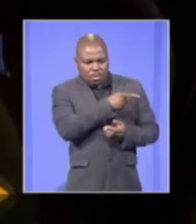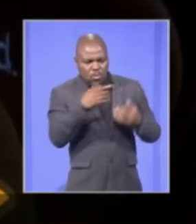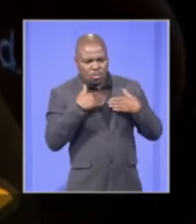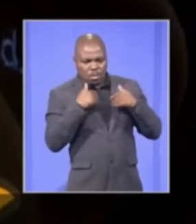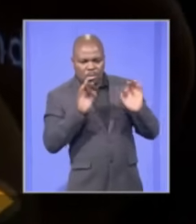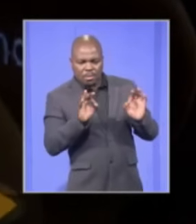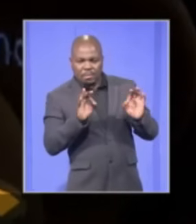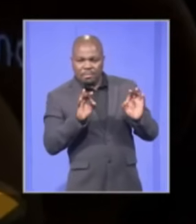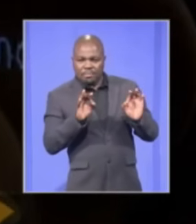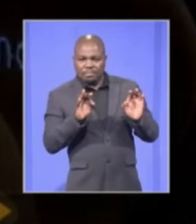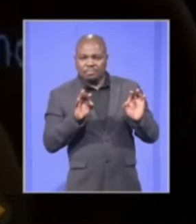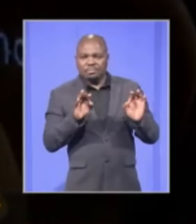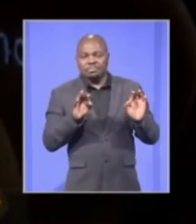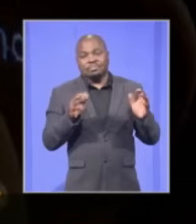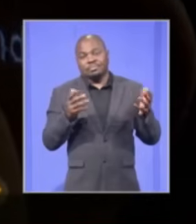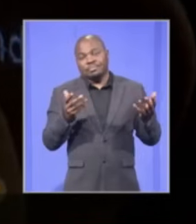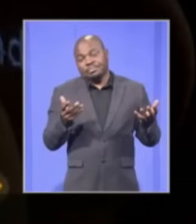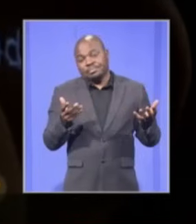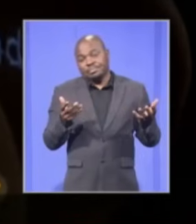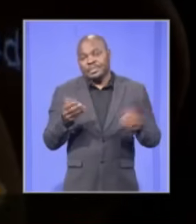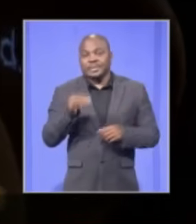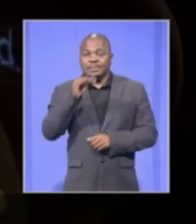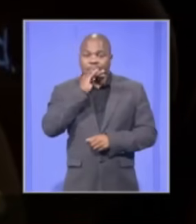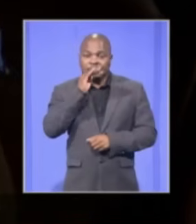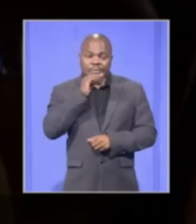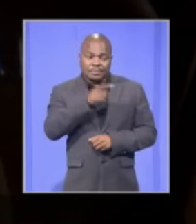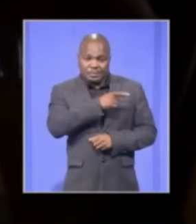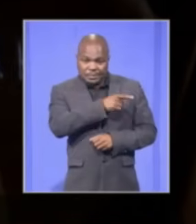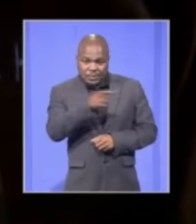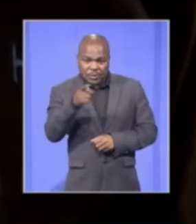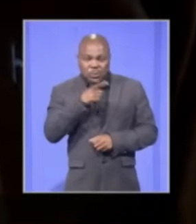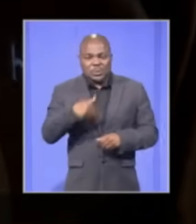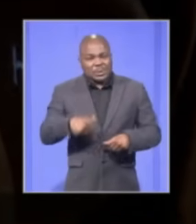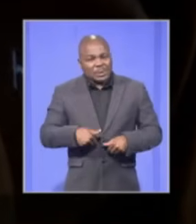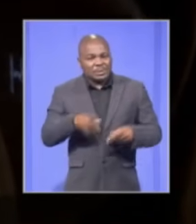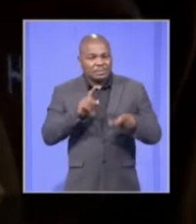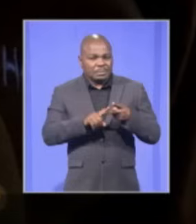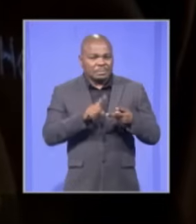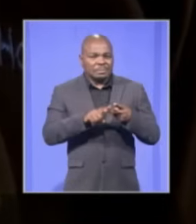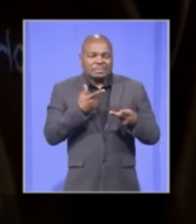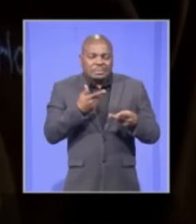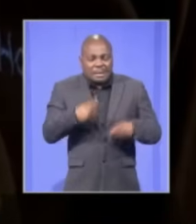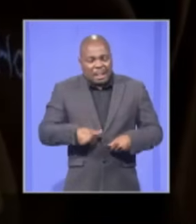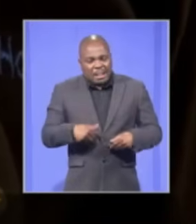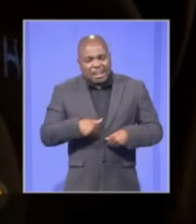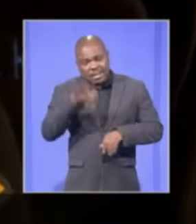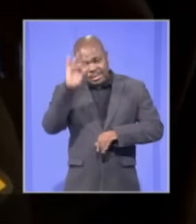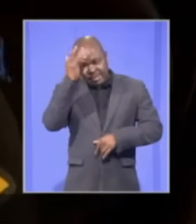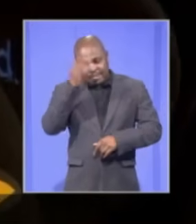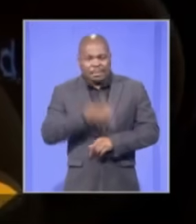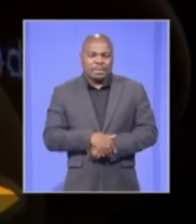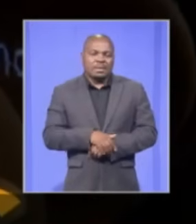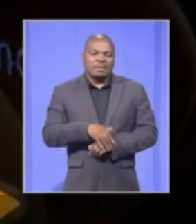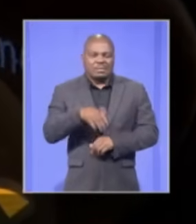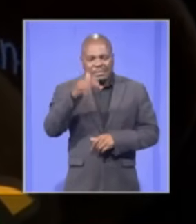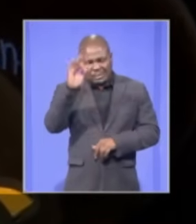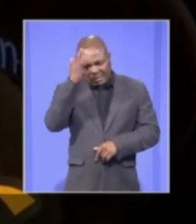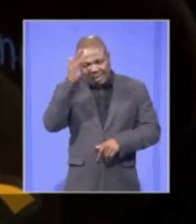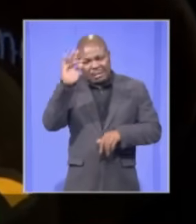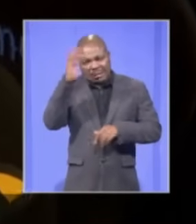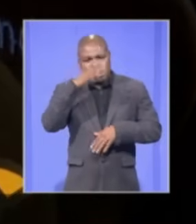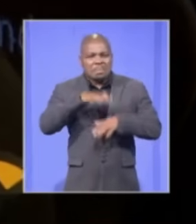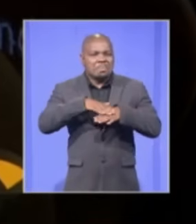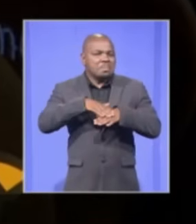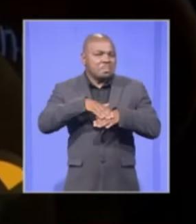maemo a sepatala, bana ba bolaiwa ke tlala, ga ba bolaiwa ke tlala ba bobola, ga ba